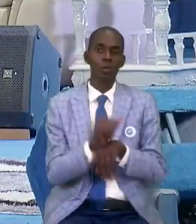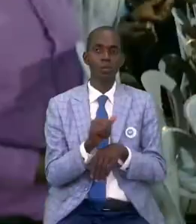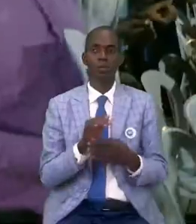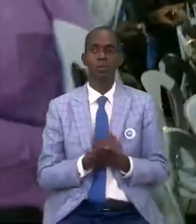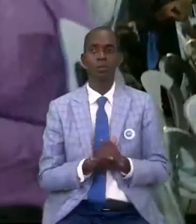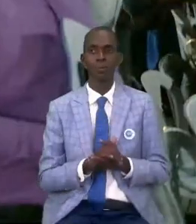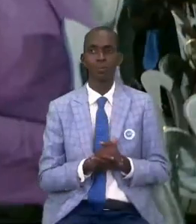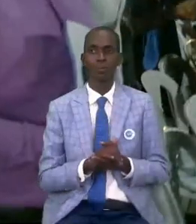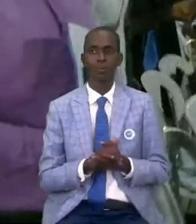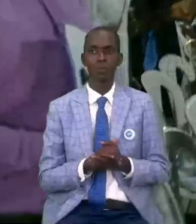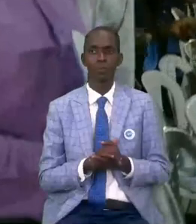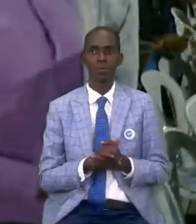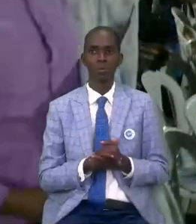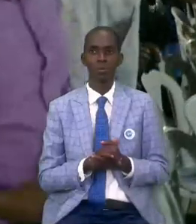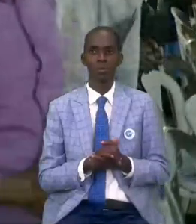Amen.